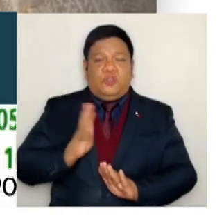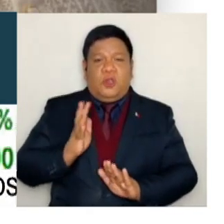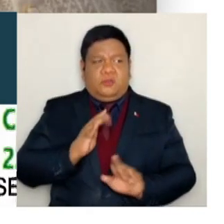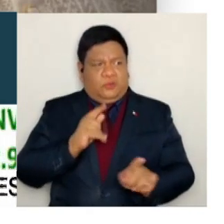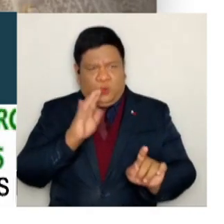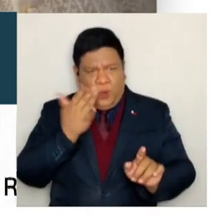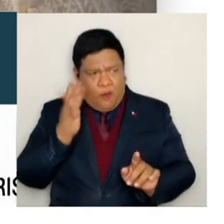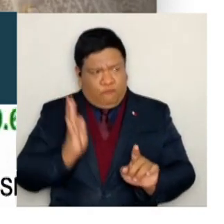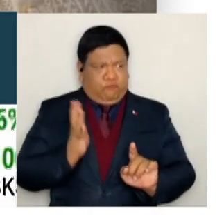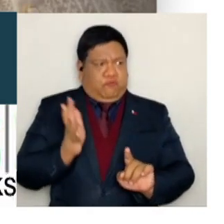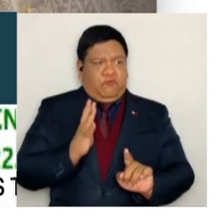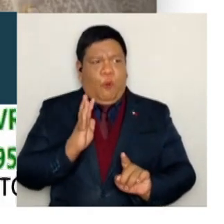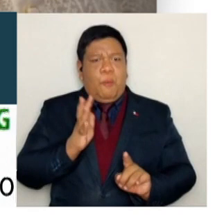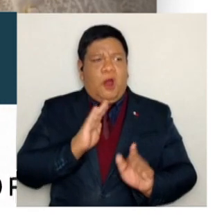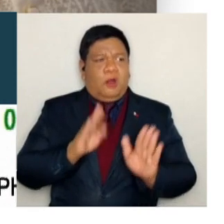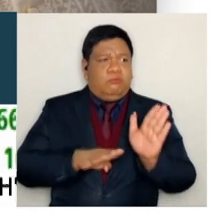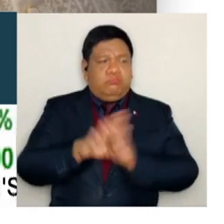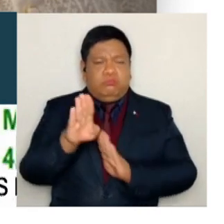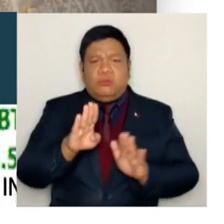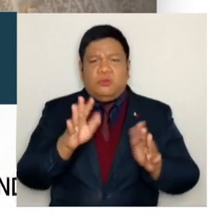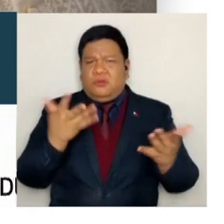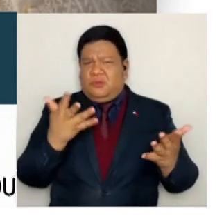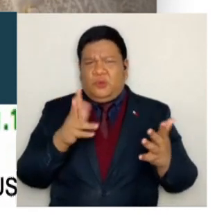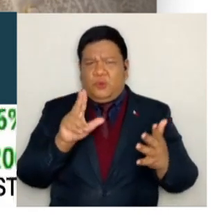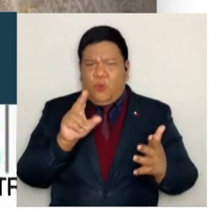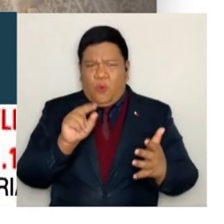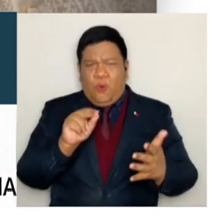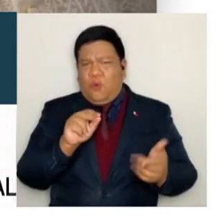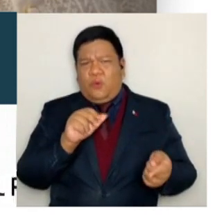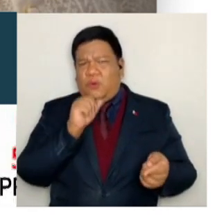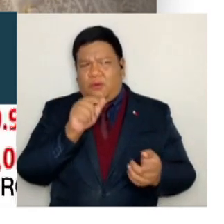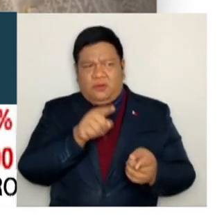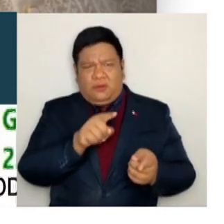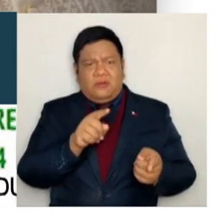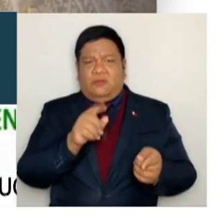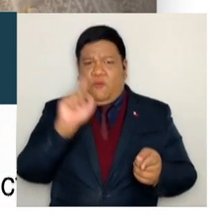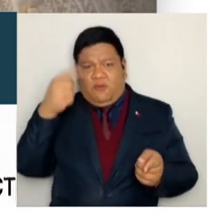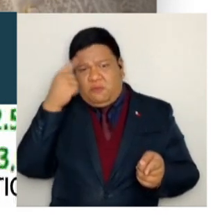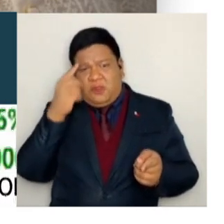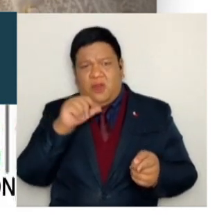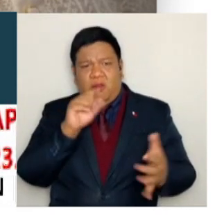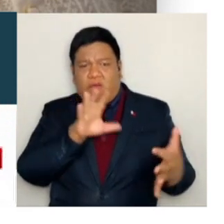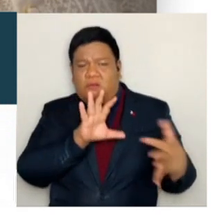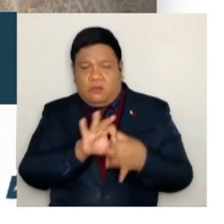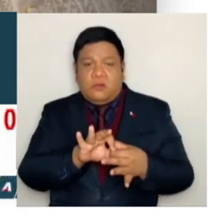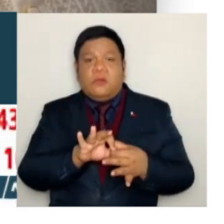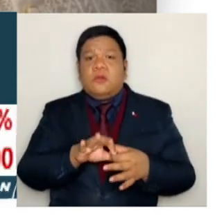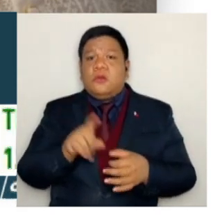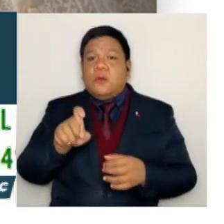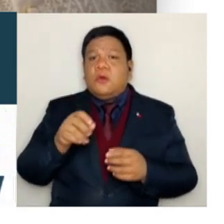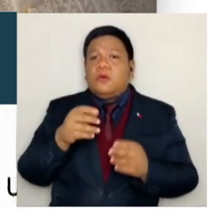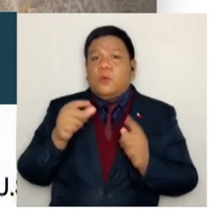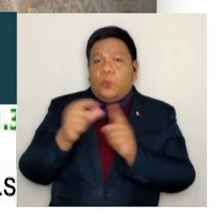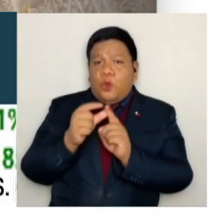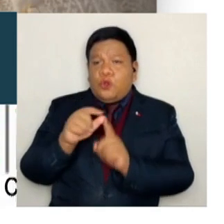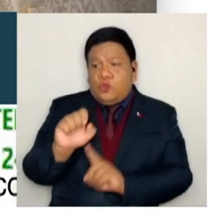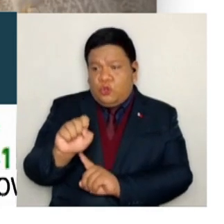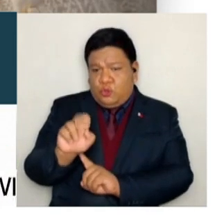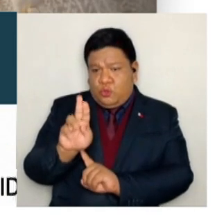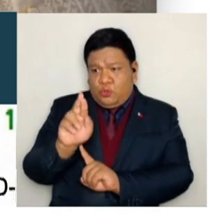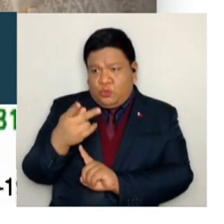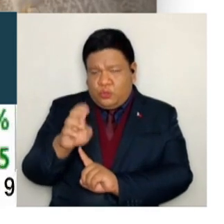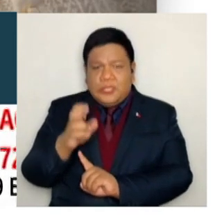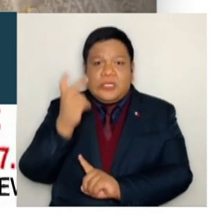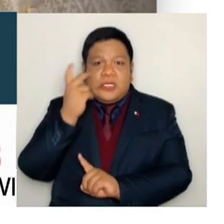Pangalawa, surge, walang epidemiologic definitive definition ng surge. You have to look at healthcare capacity. Go ahead and do